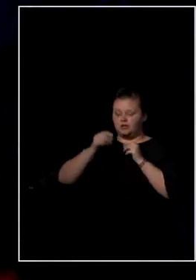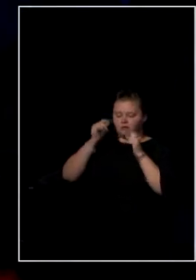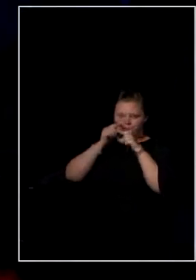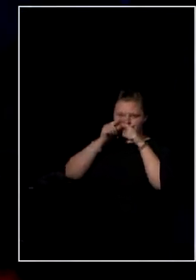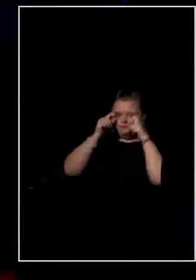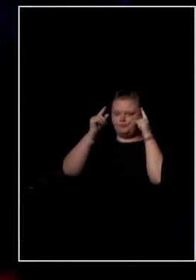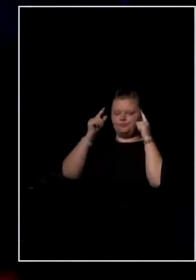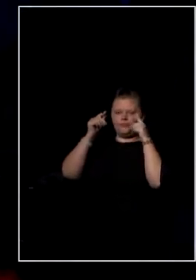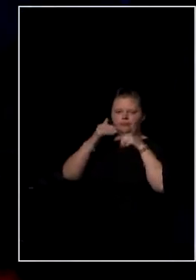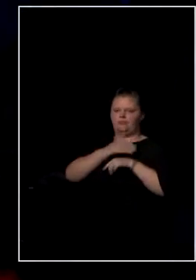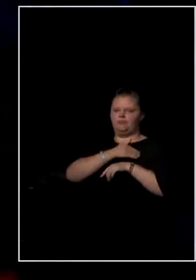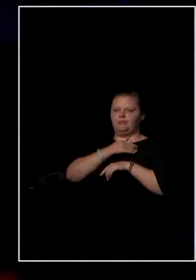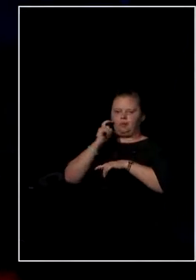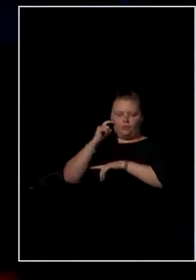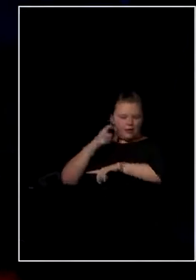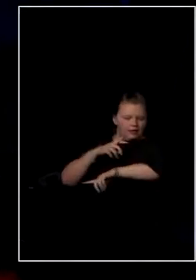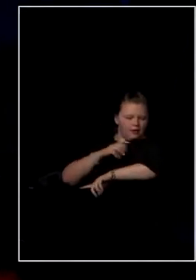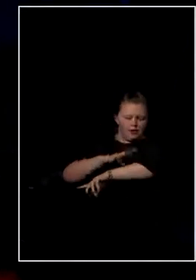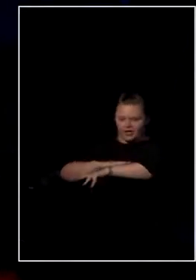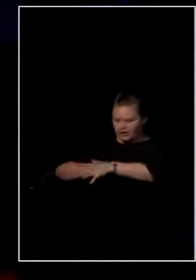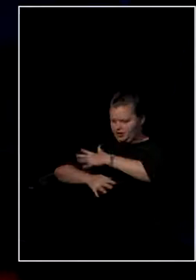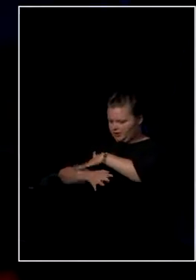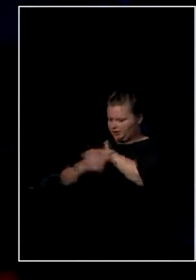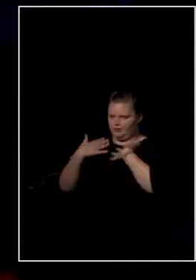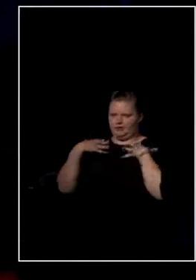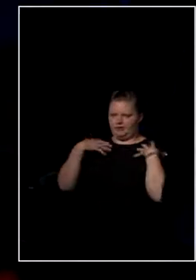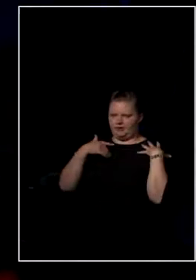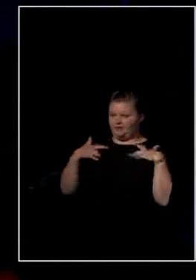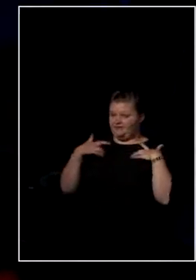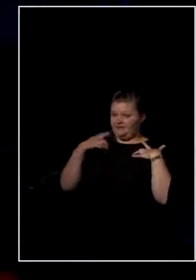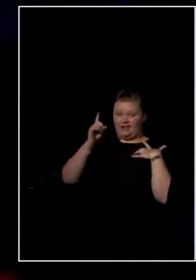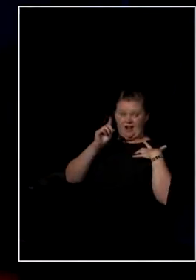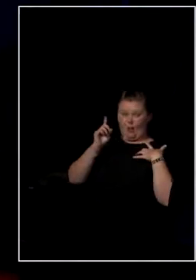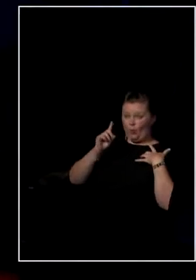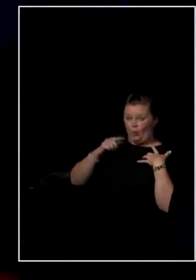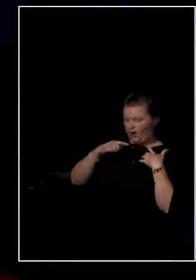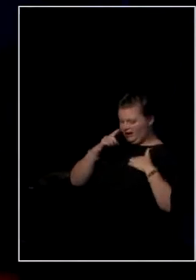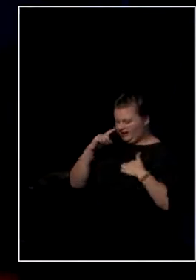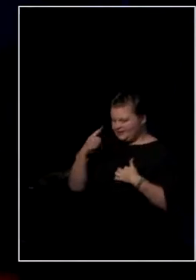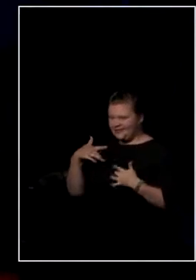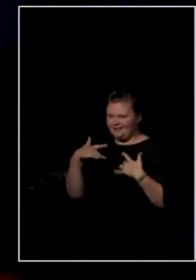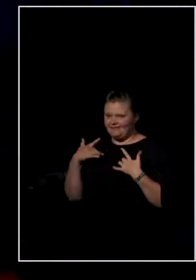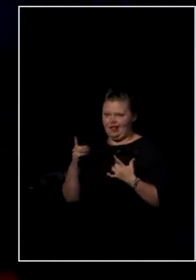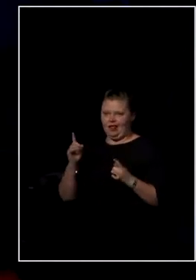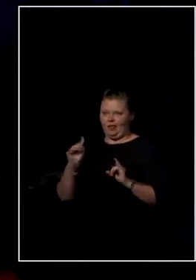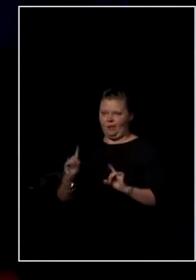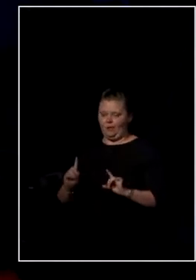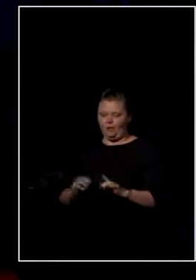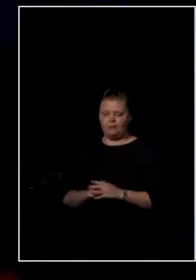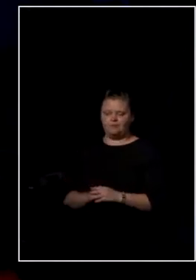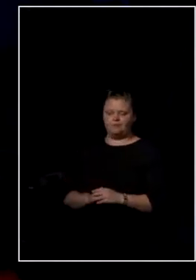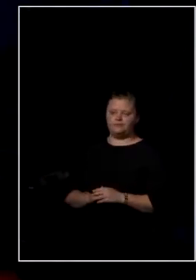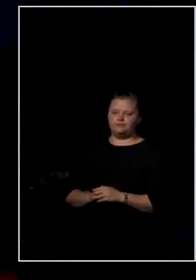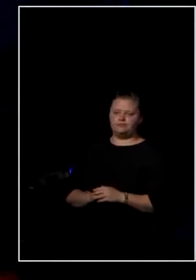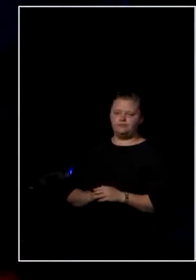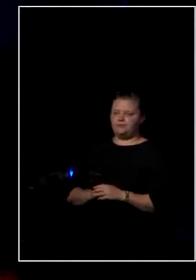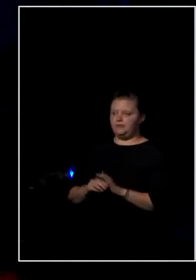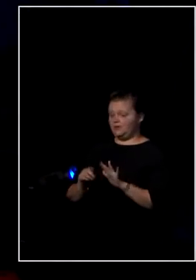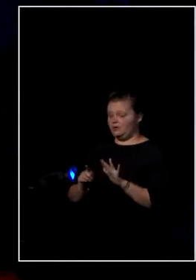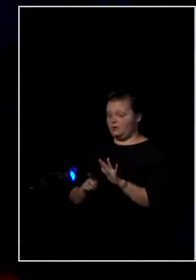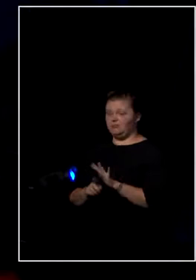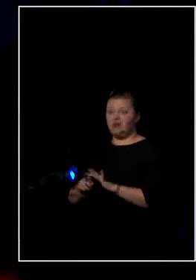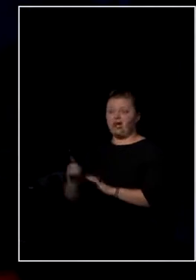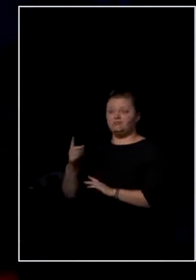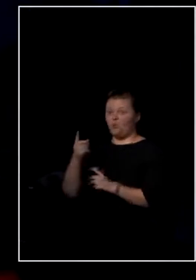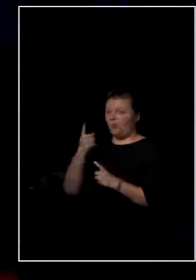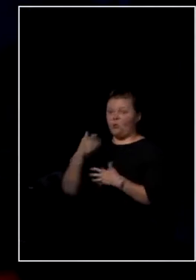and do a check. What can I feel? What can I not feel today? You know, I'll be out. And as I write in the piece, I was at